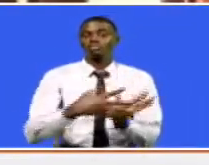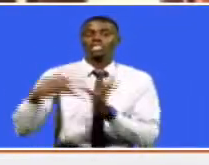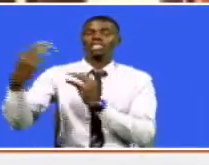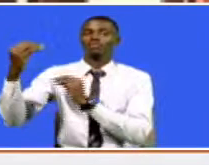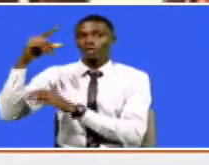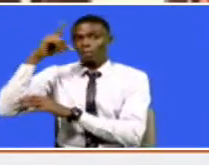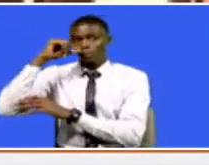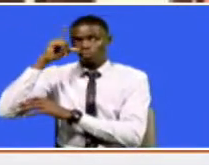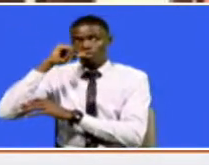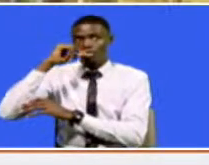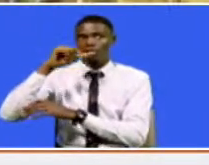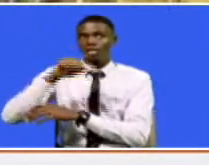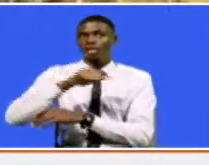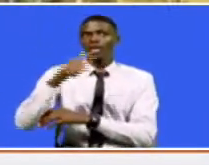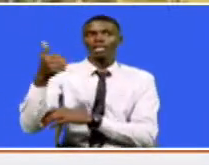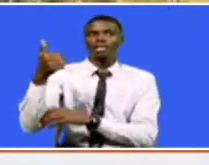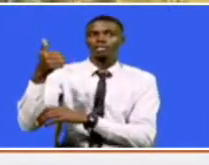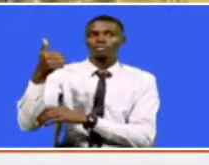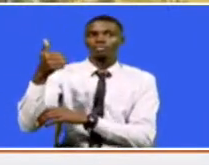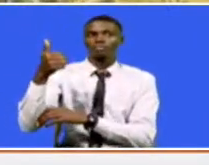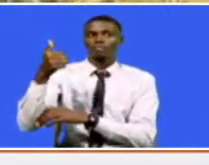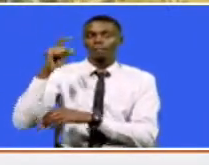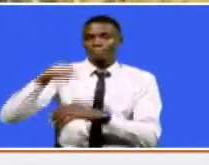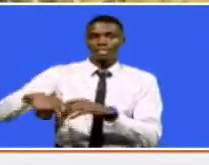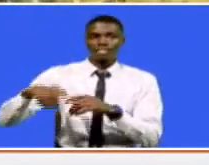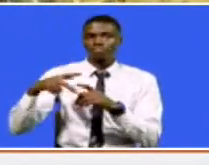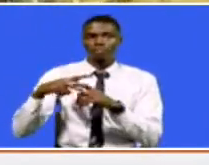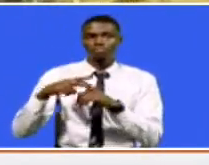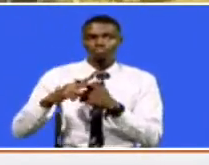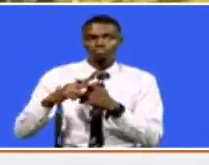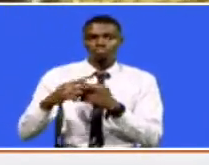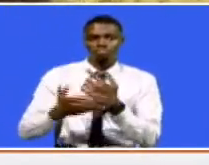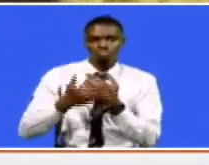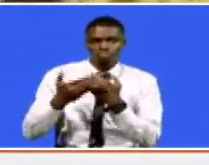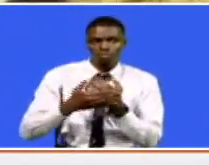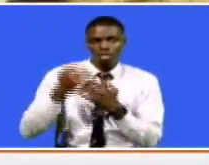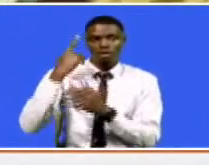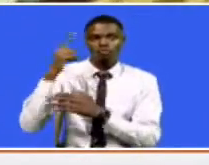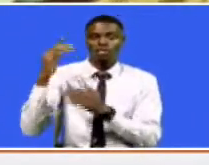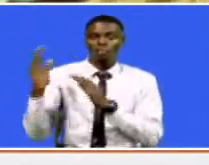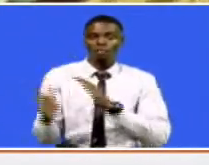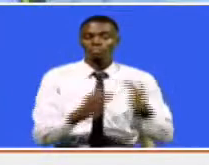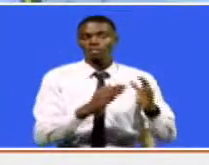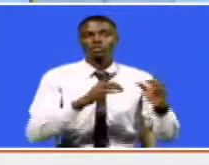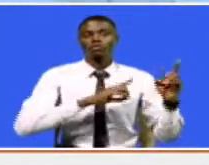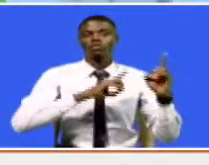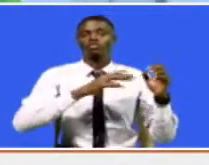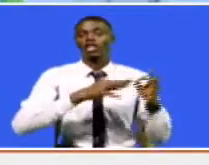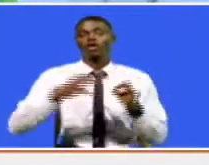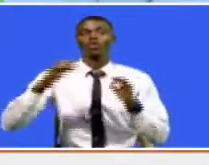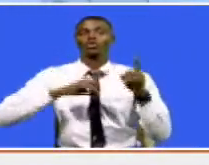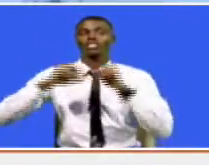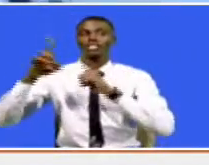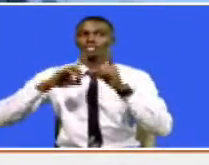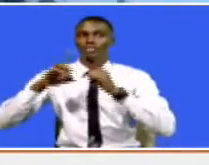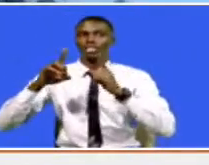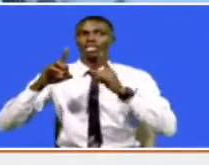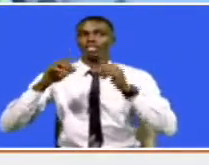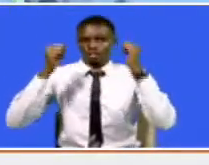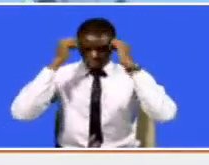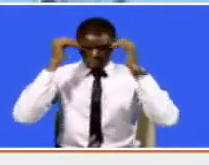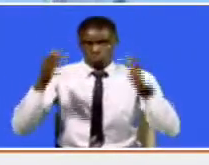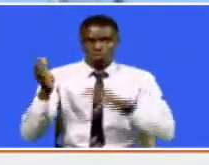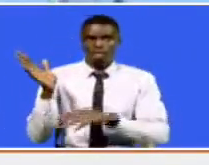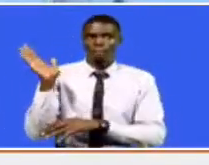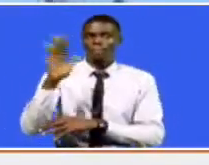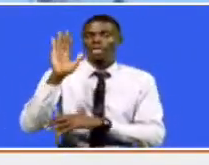a number of inspections and maintenance have to be done in preparation for the long journey to Dubai. The students will then disembark and